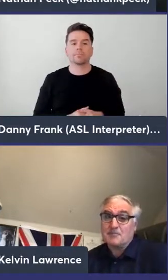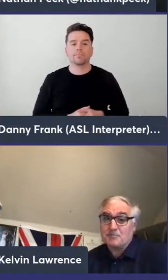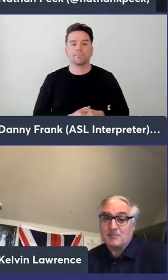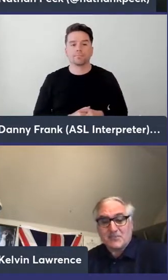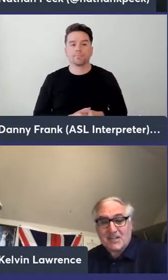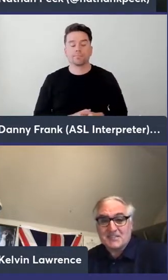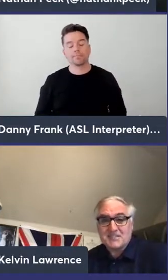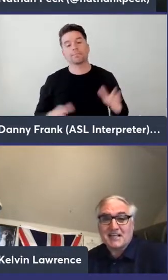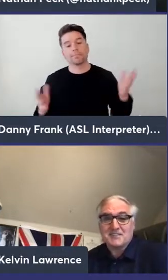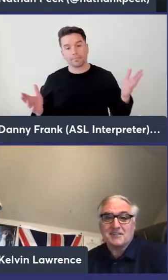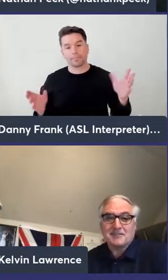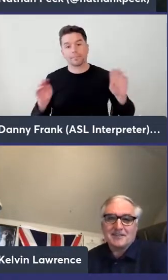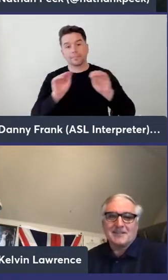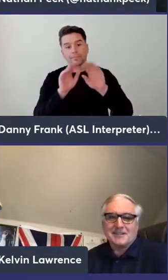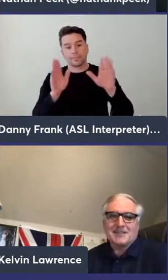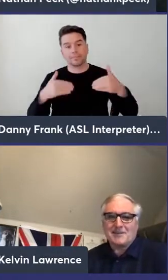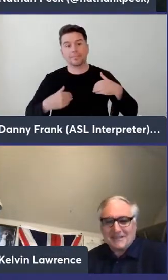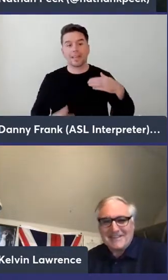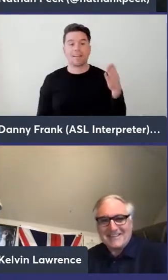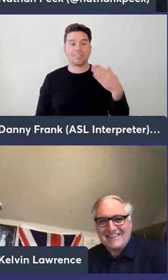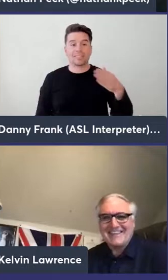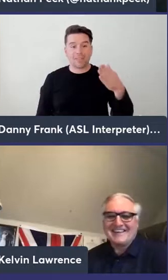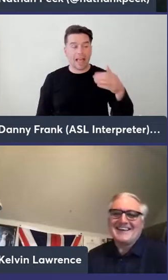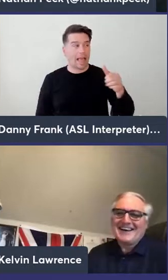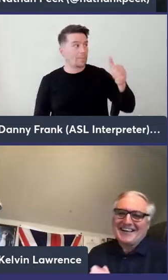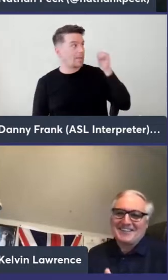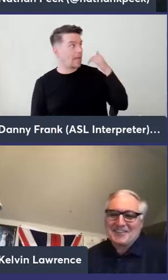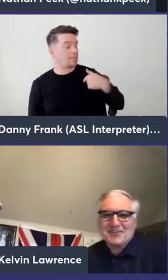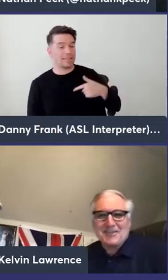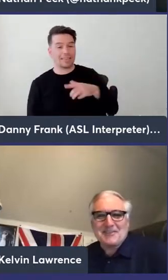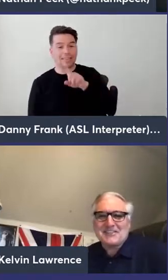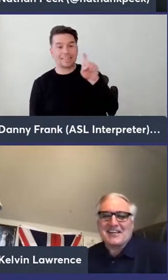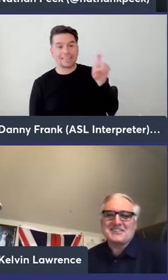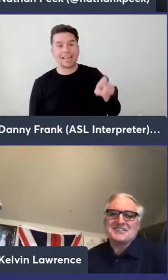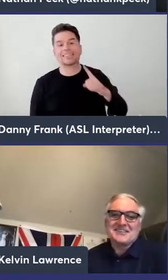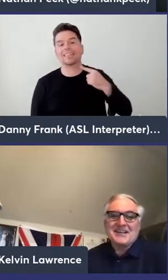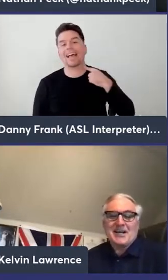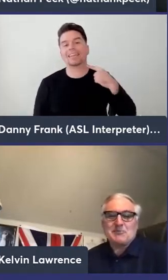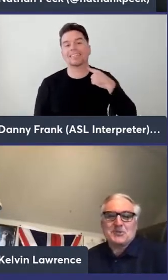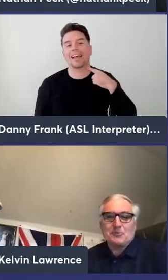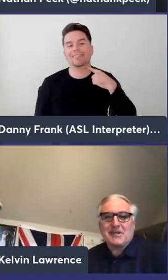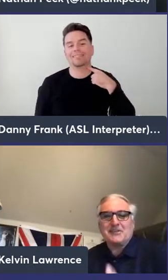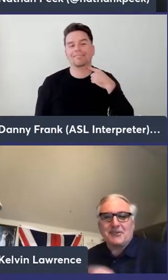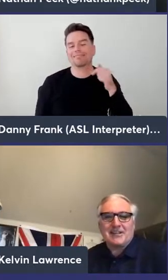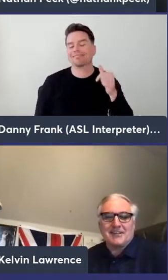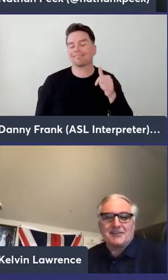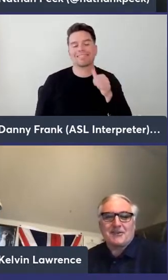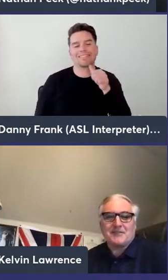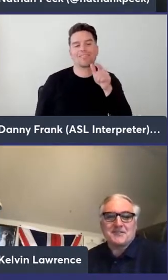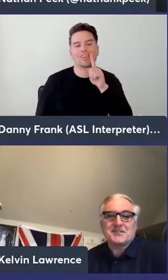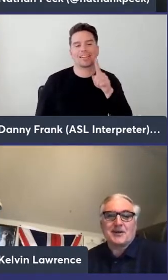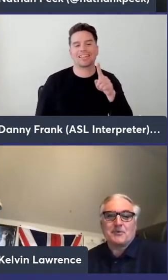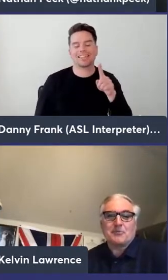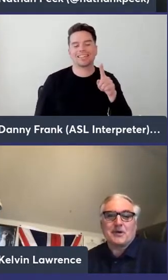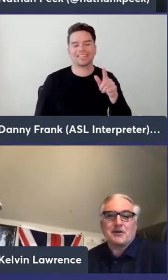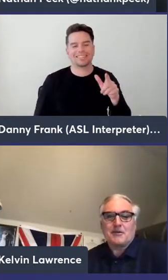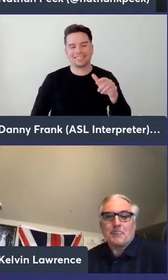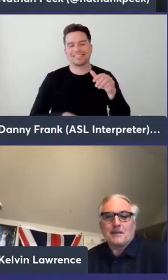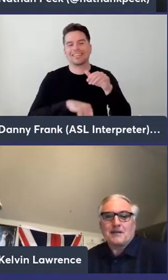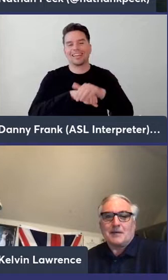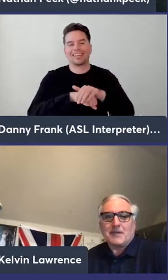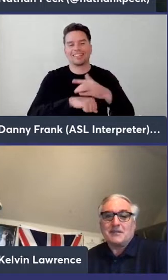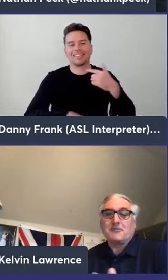obvious Texas accent, I actually do live in Texas. So we're going to create a little graph to start with